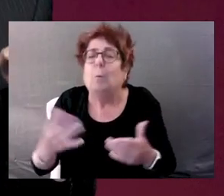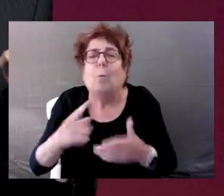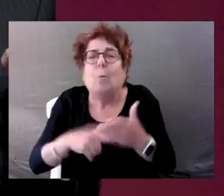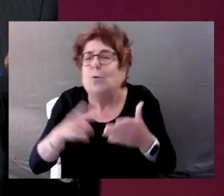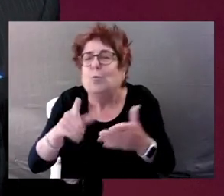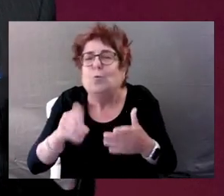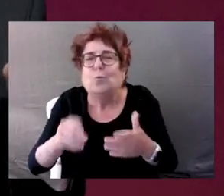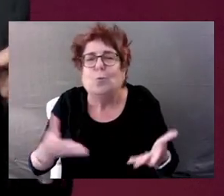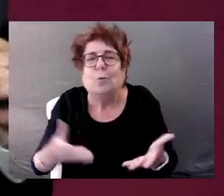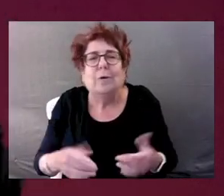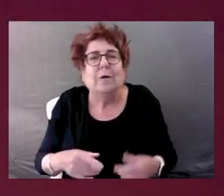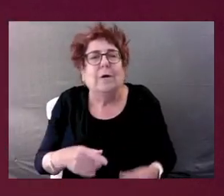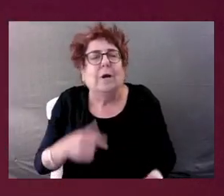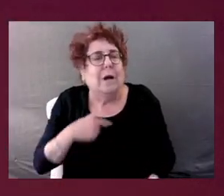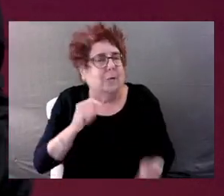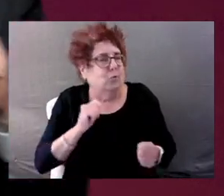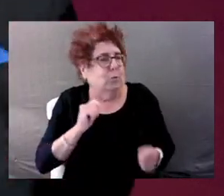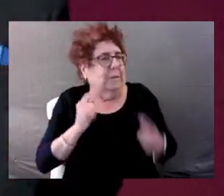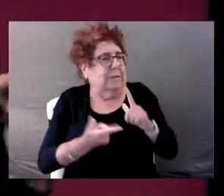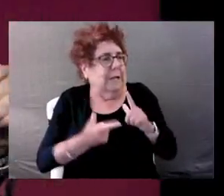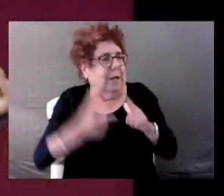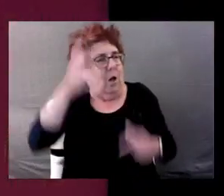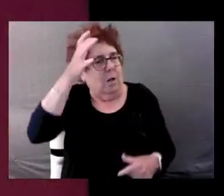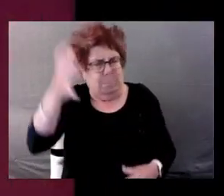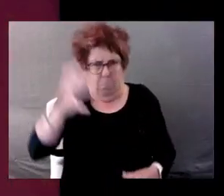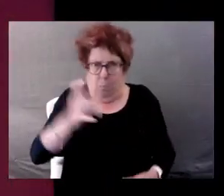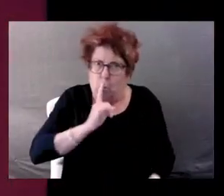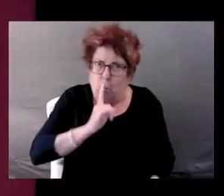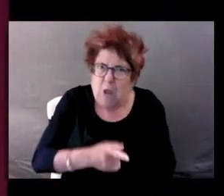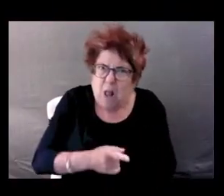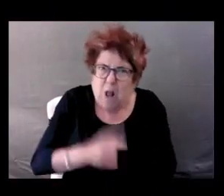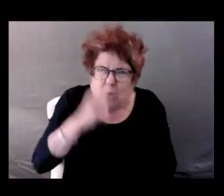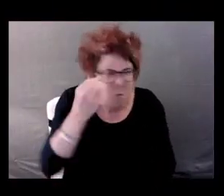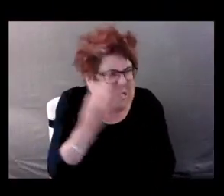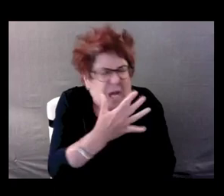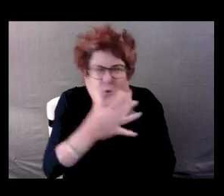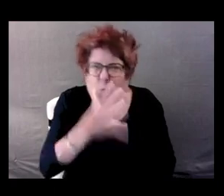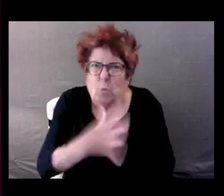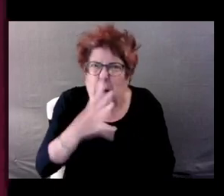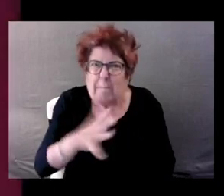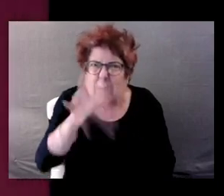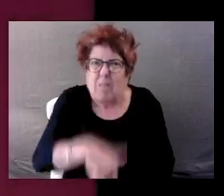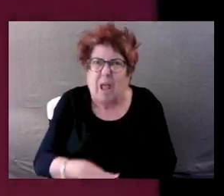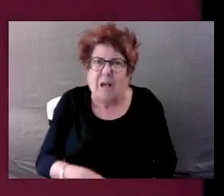You translate concepts. Really? That's what you tell your grandma you do?